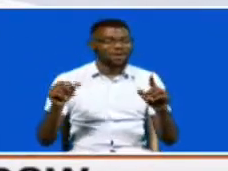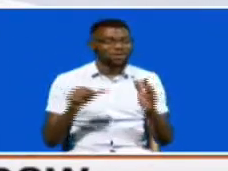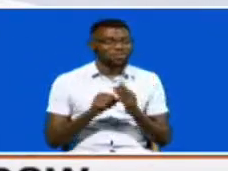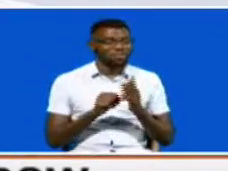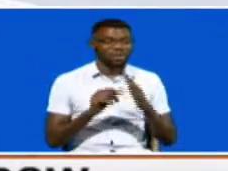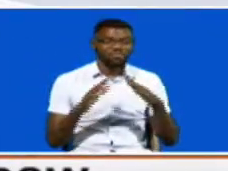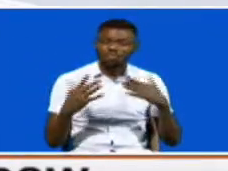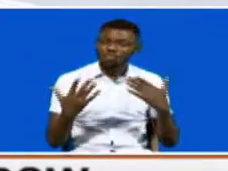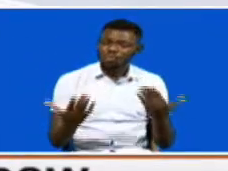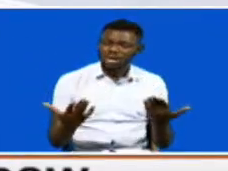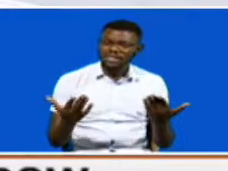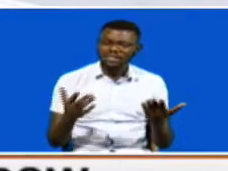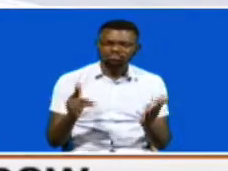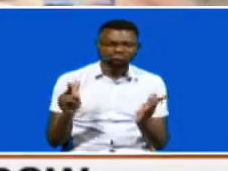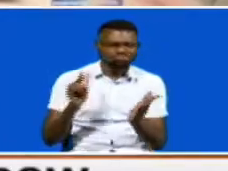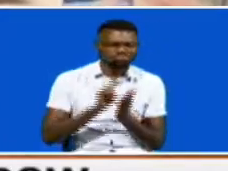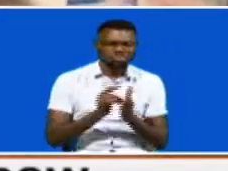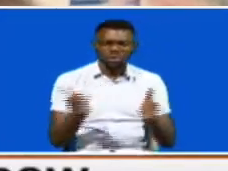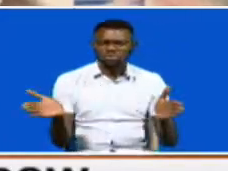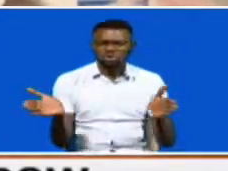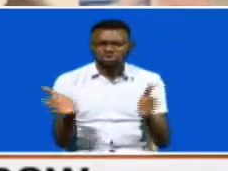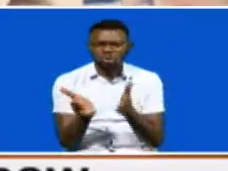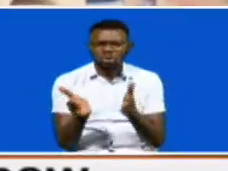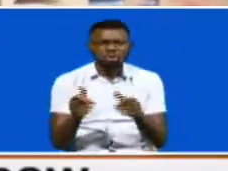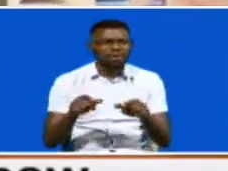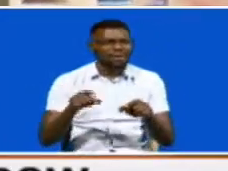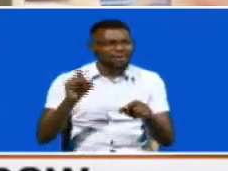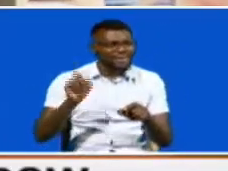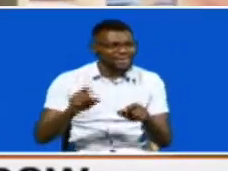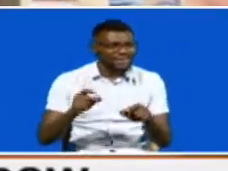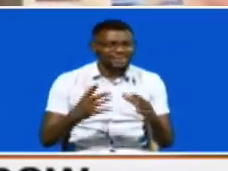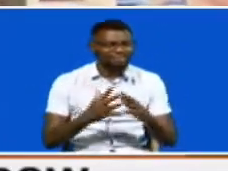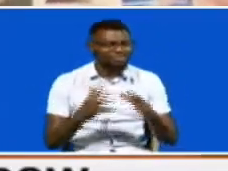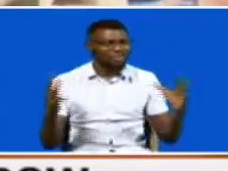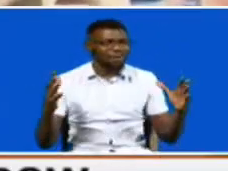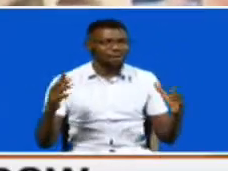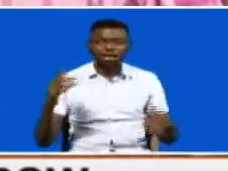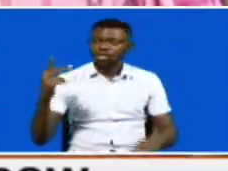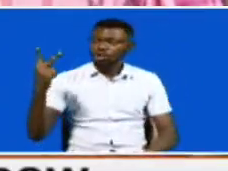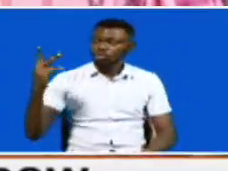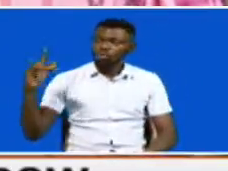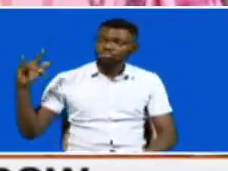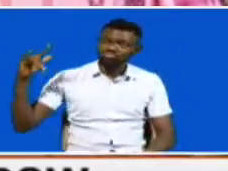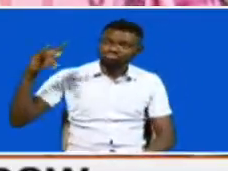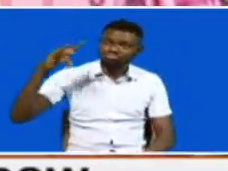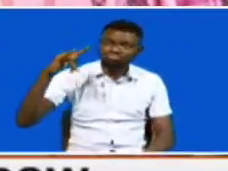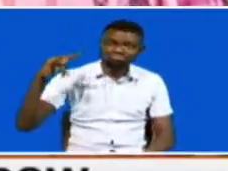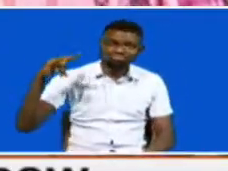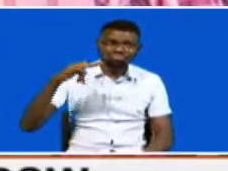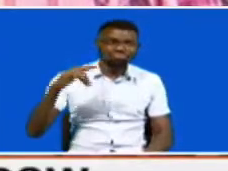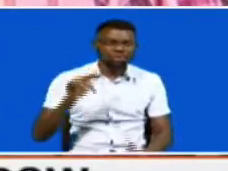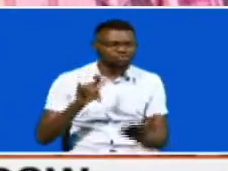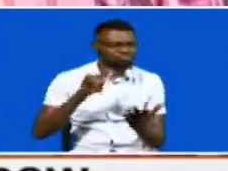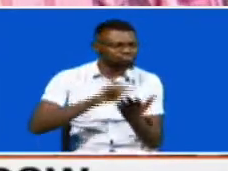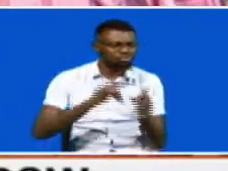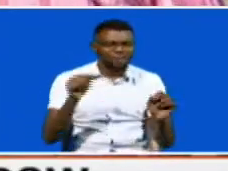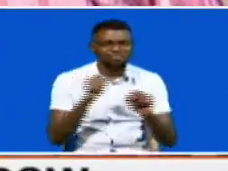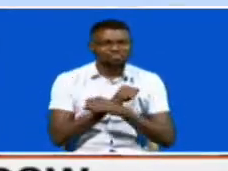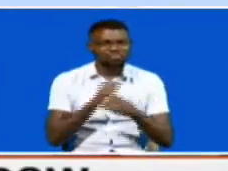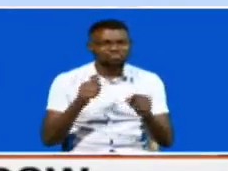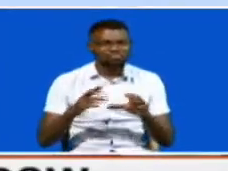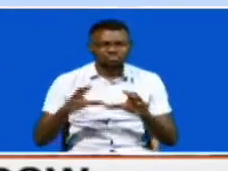The facility needs expansion as it cannot accommodate two planes at a time. The community of Muranda